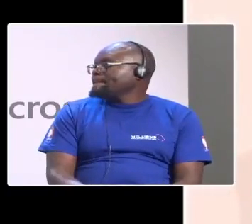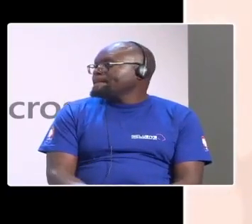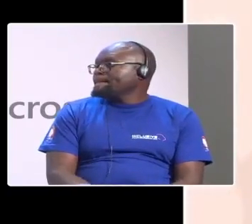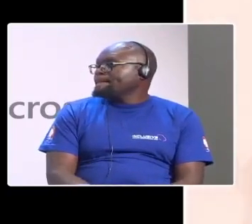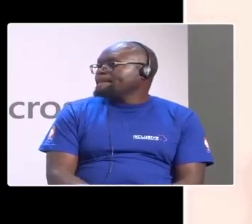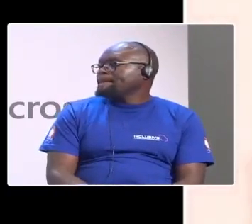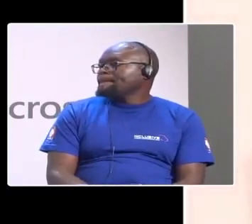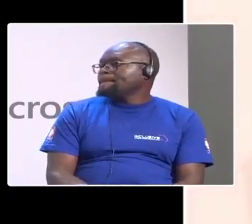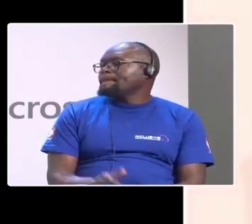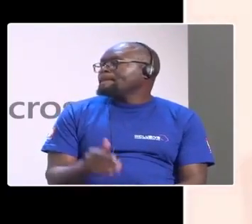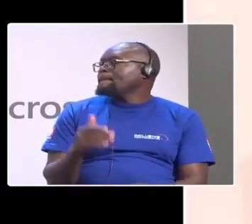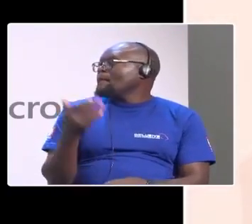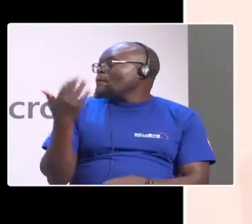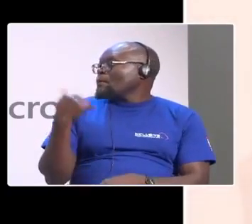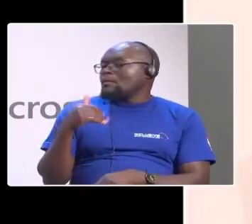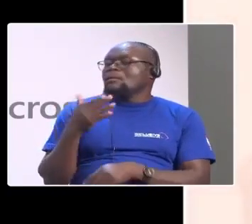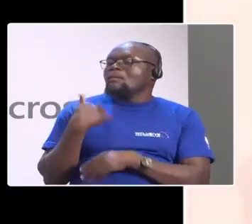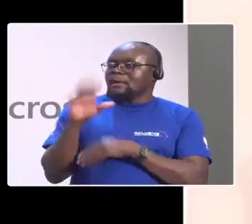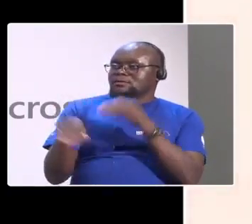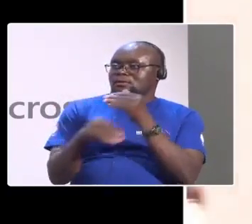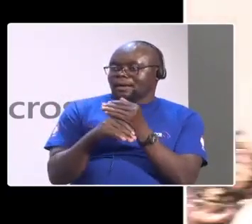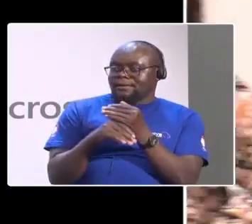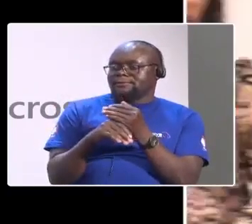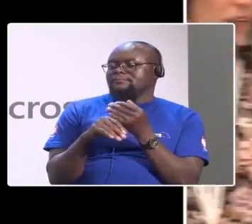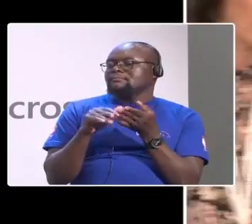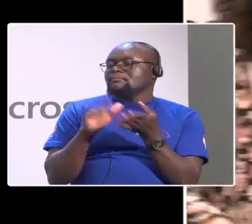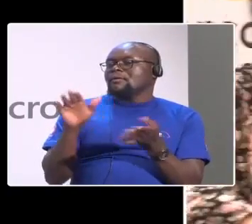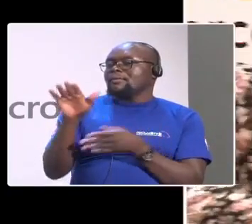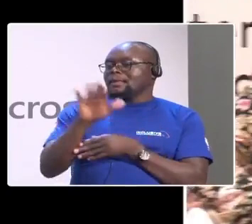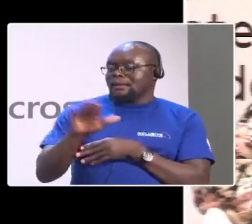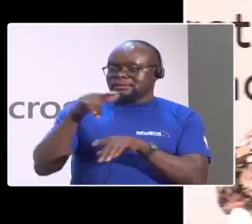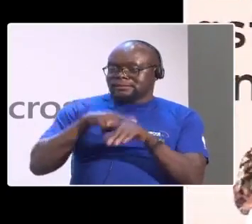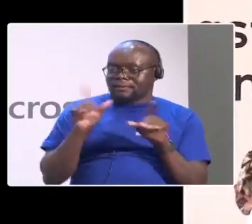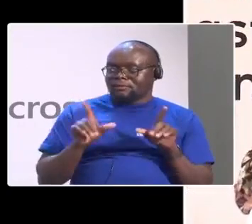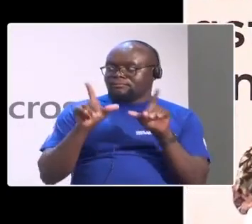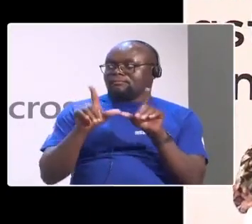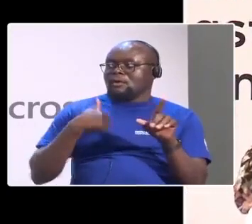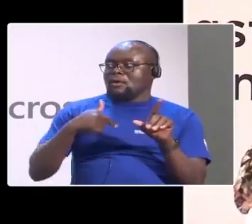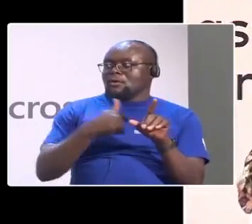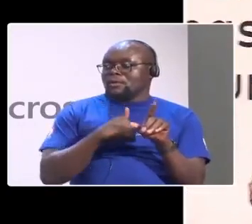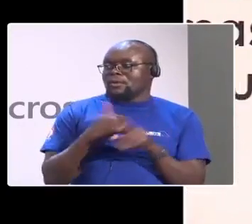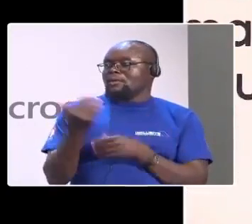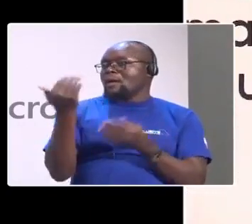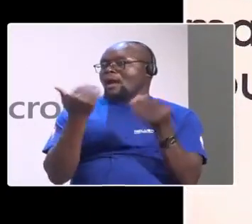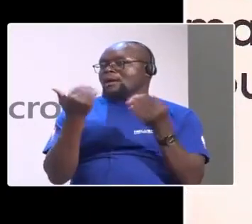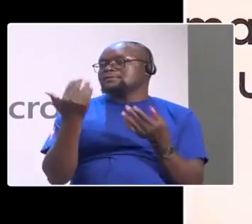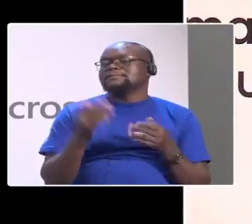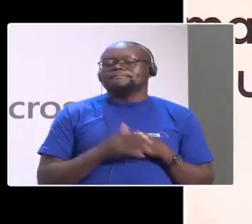So while you're getting the questions up, Christopher, I just wanted to add that in the built environment certification, we are actually asked to present